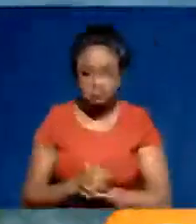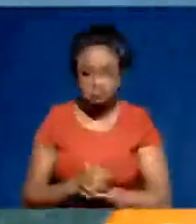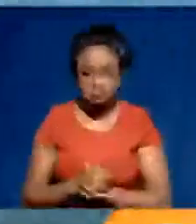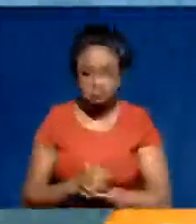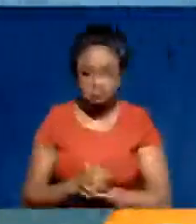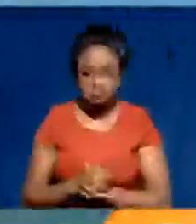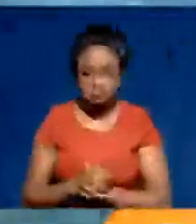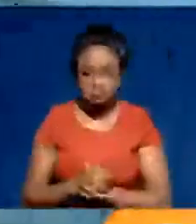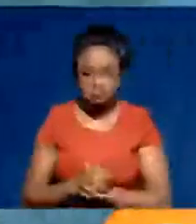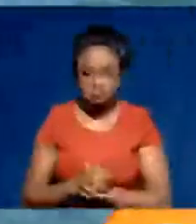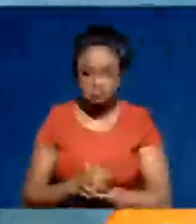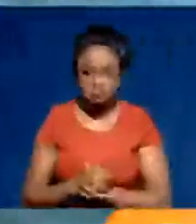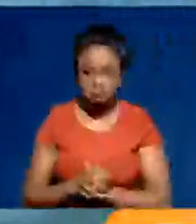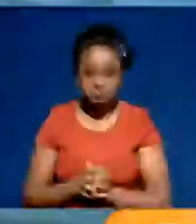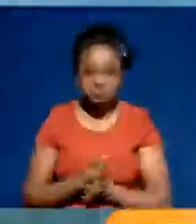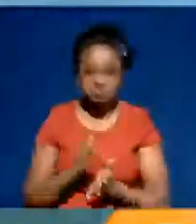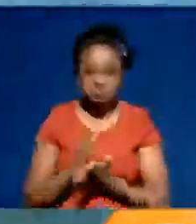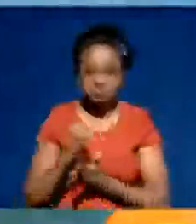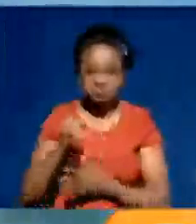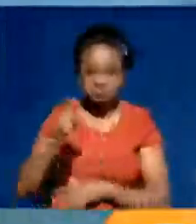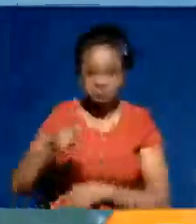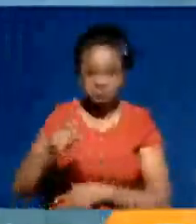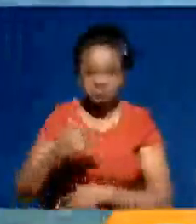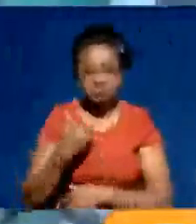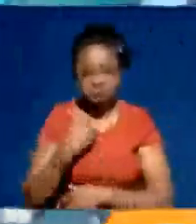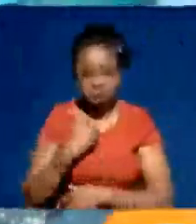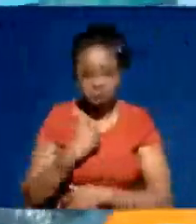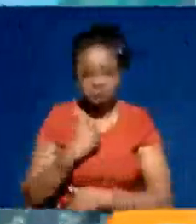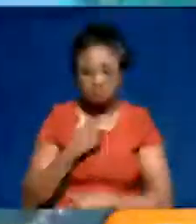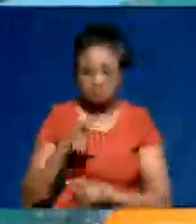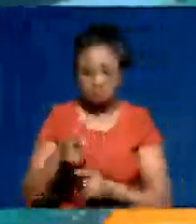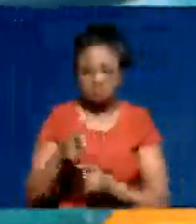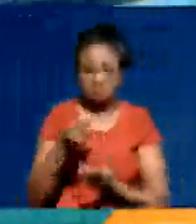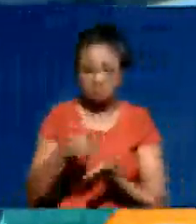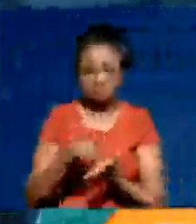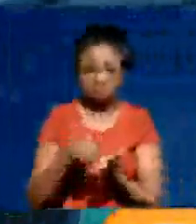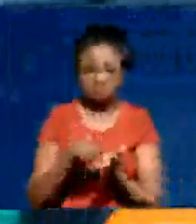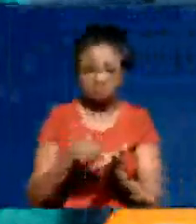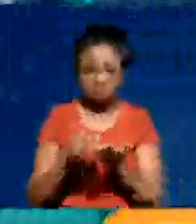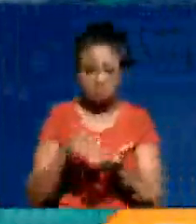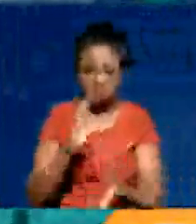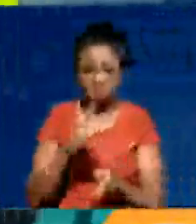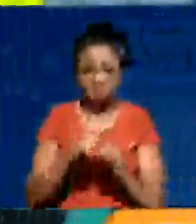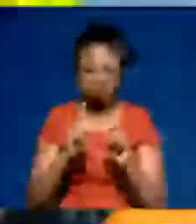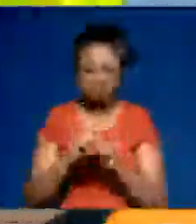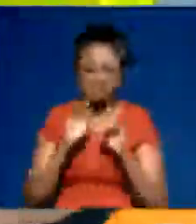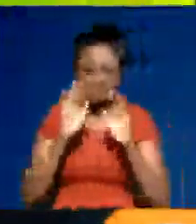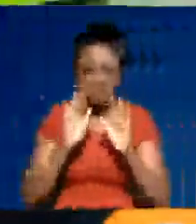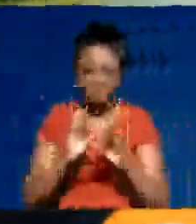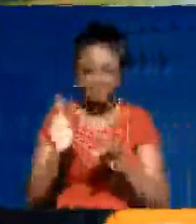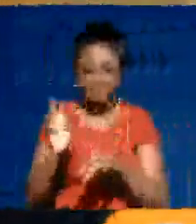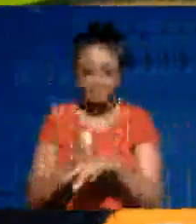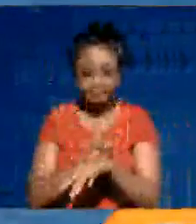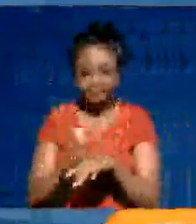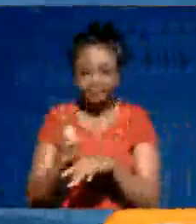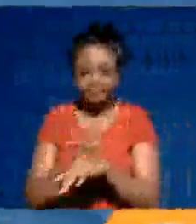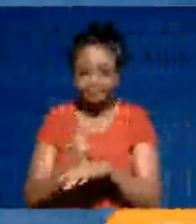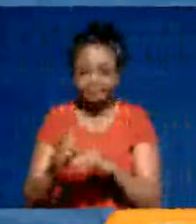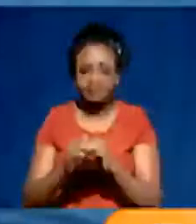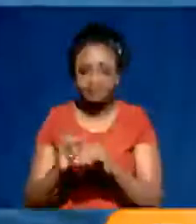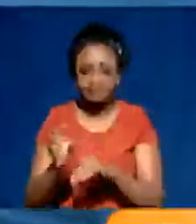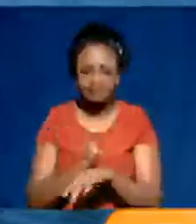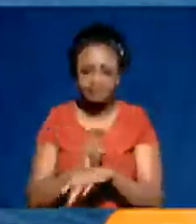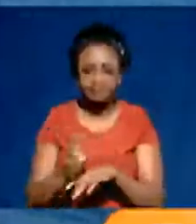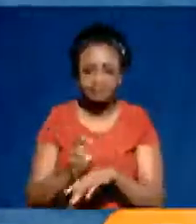heavy investments required to install them, the venture requires constant monitoring to prevent losses. The predator